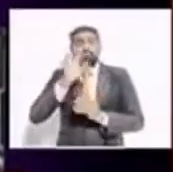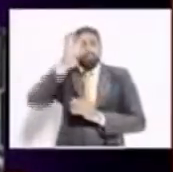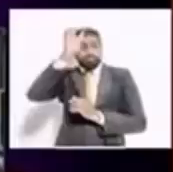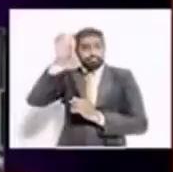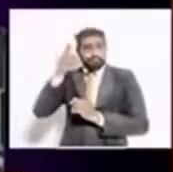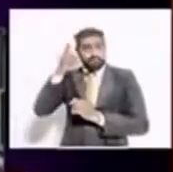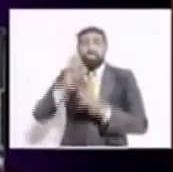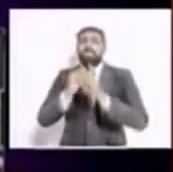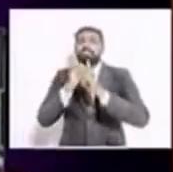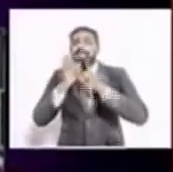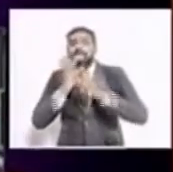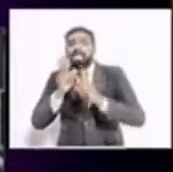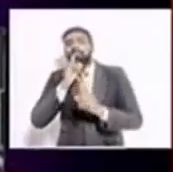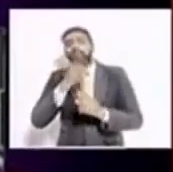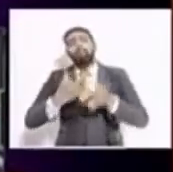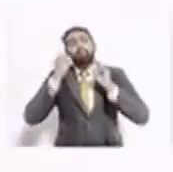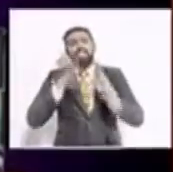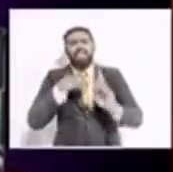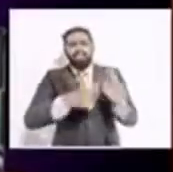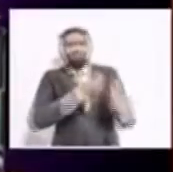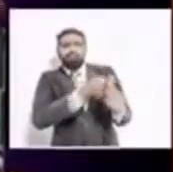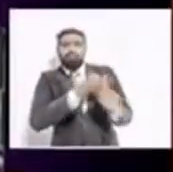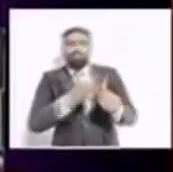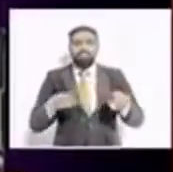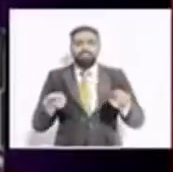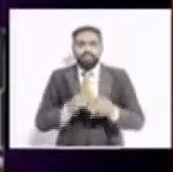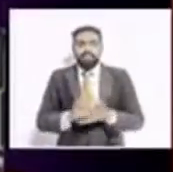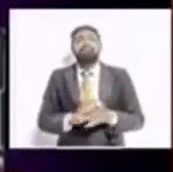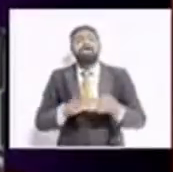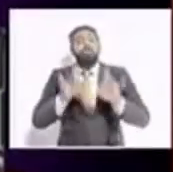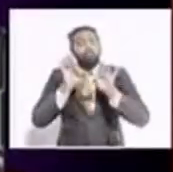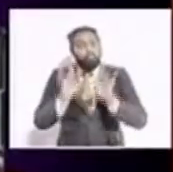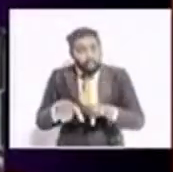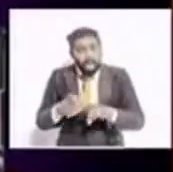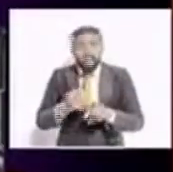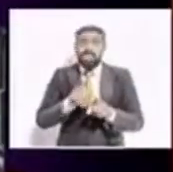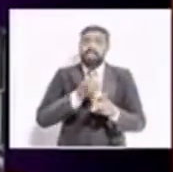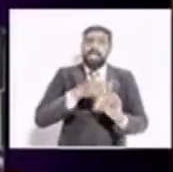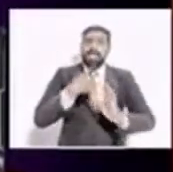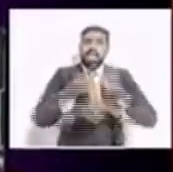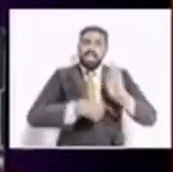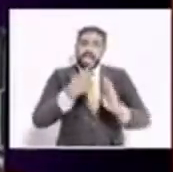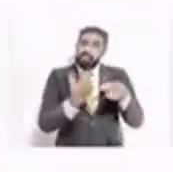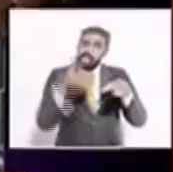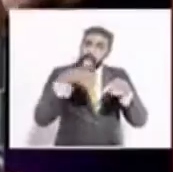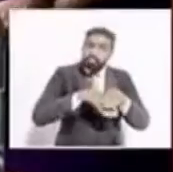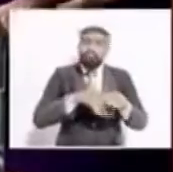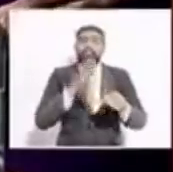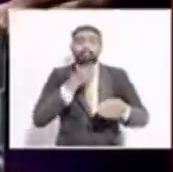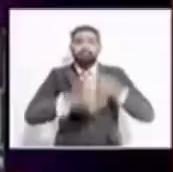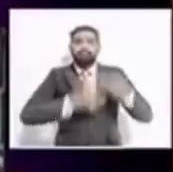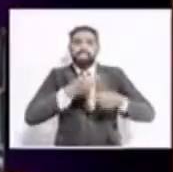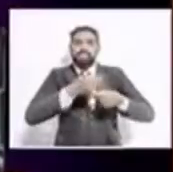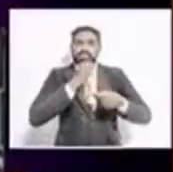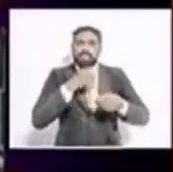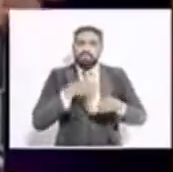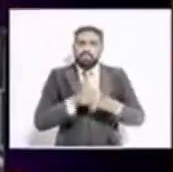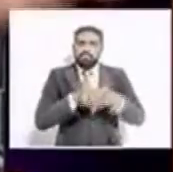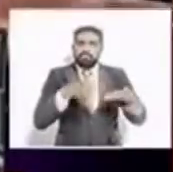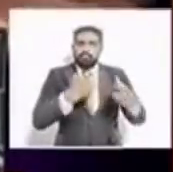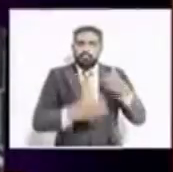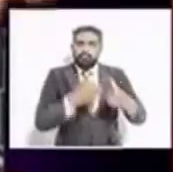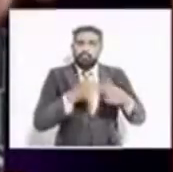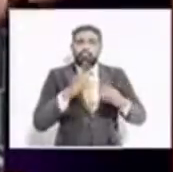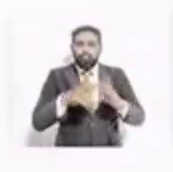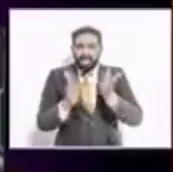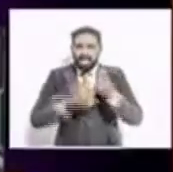the meantime, they are creating a business monopoly within the country. Even though we speak of the New Fortress deal, are we aware of the main